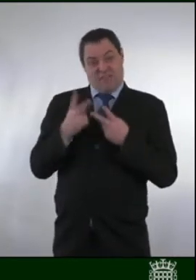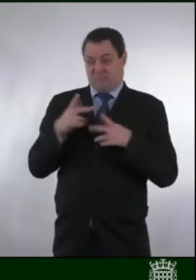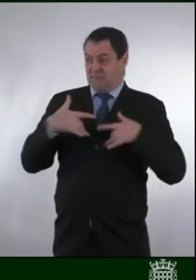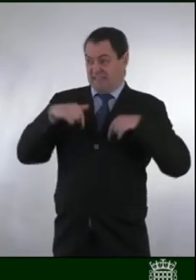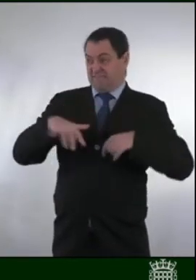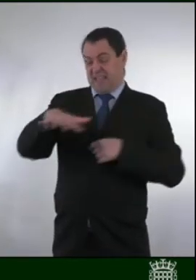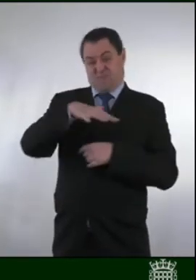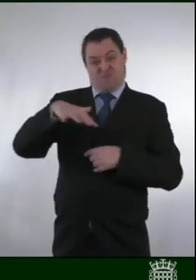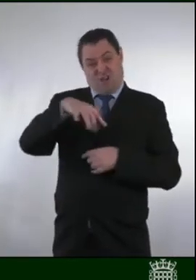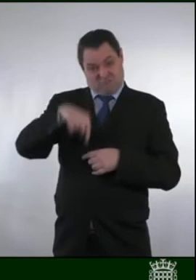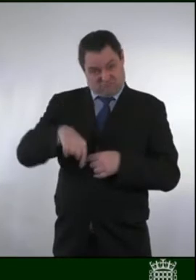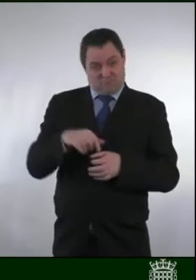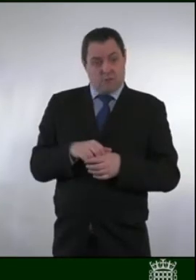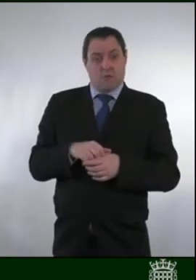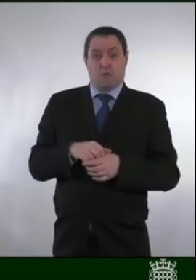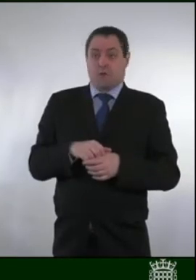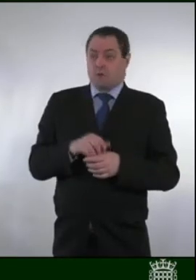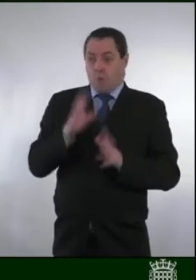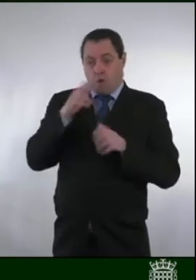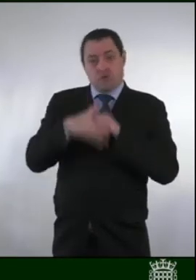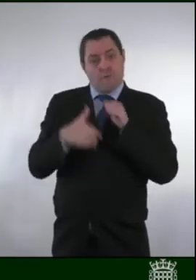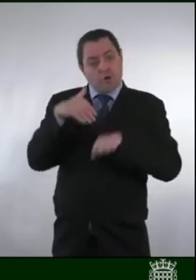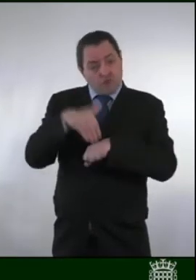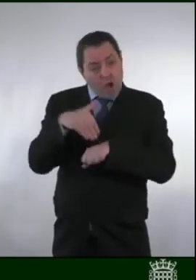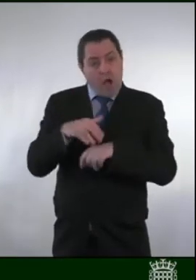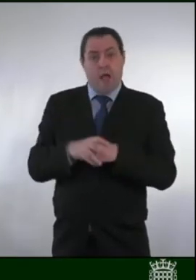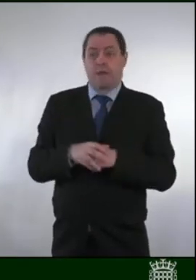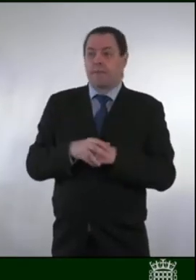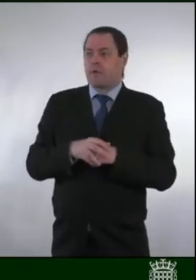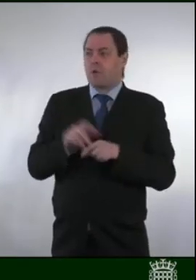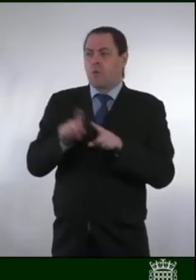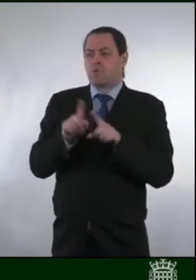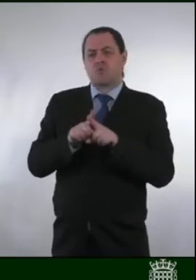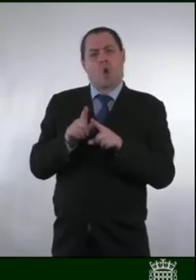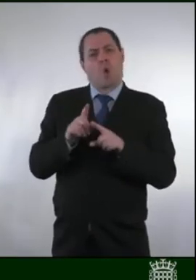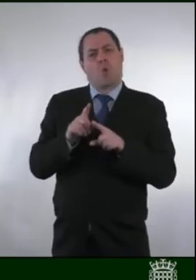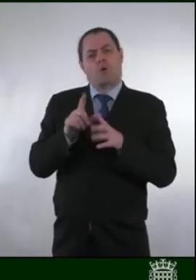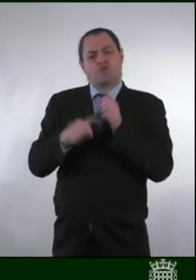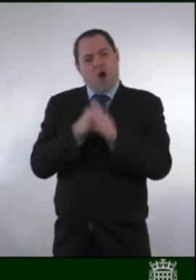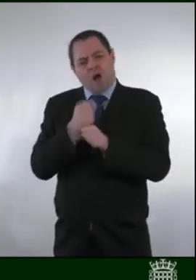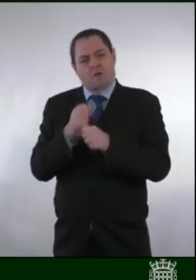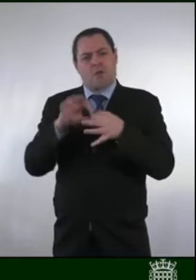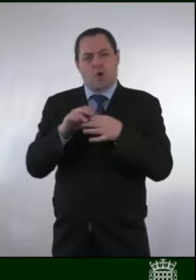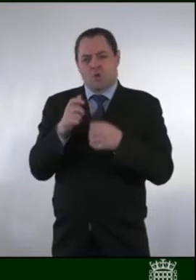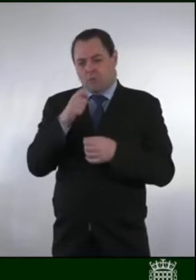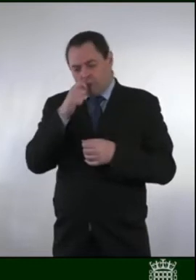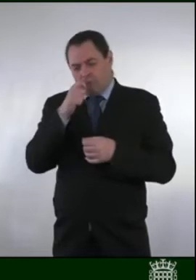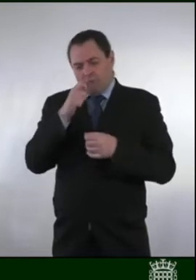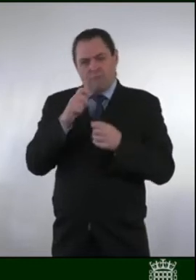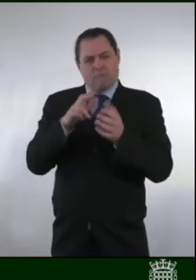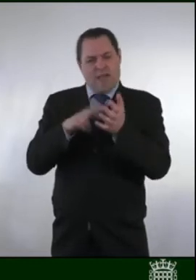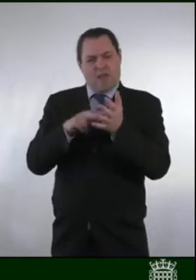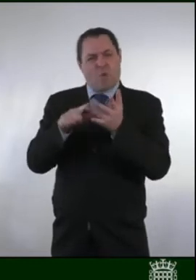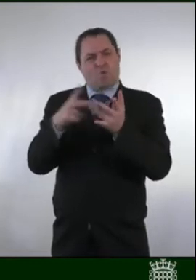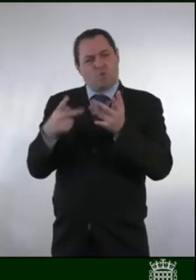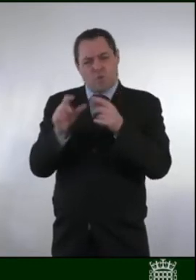very concerned about crime, drug use, including from nitrous oxide capsules, and antisocial behaviour. Will the Prime Minister back my campaign